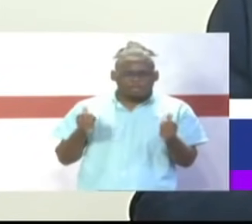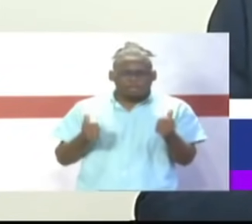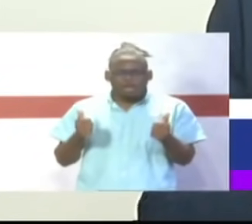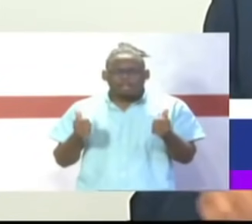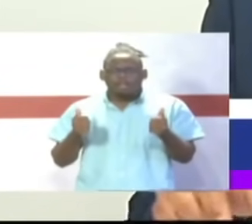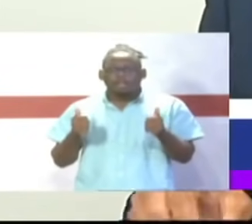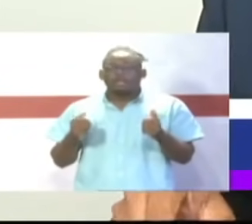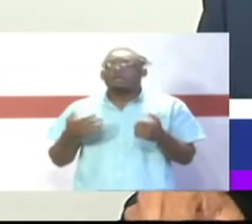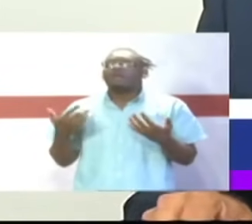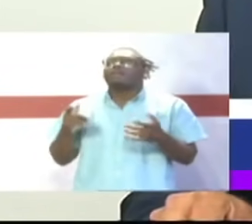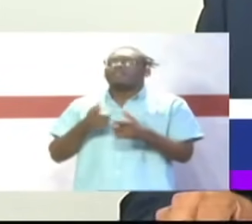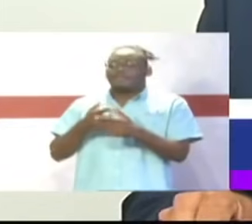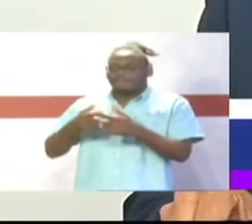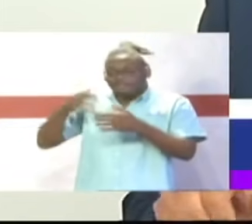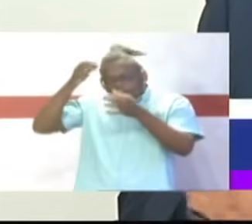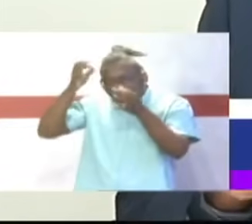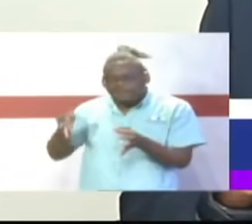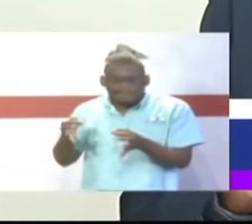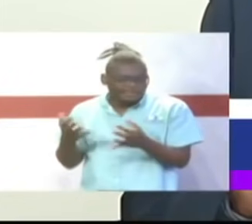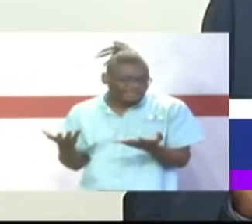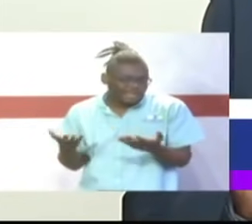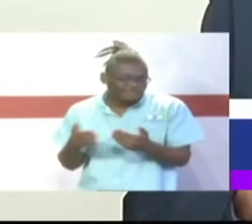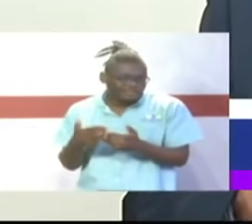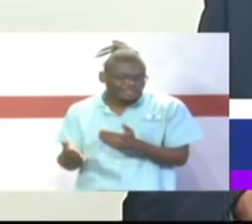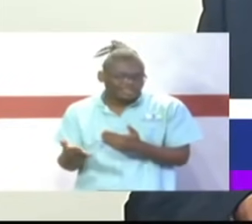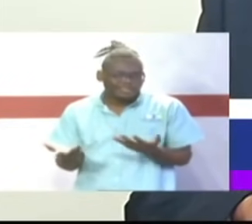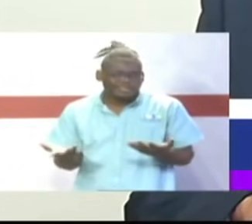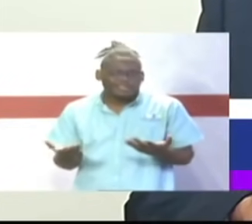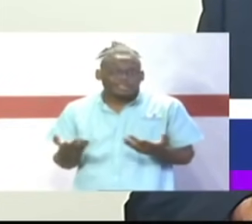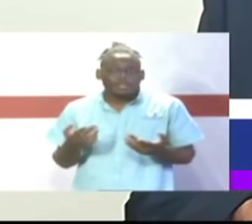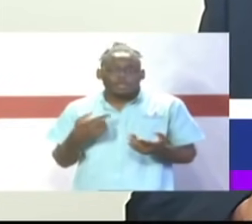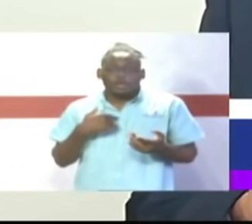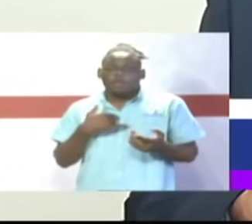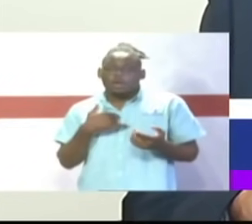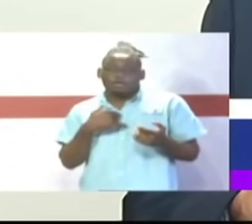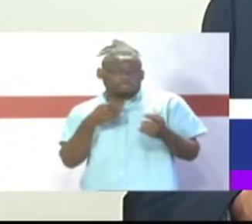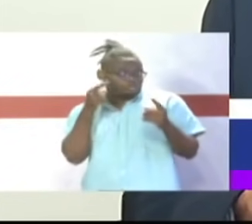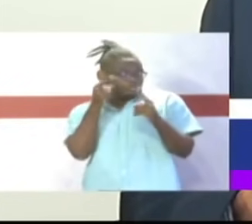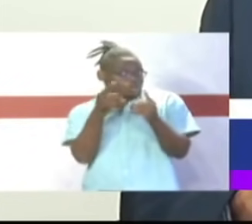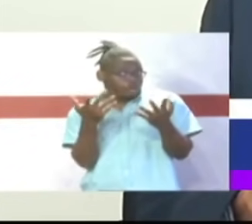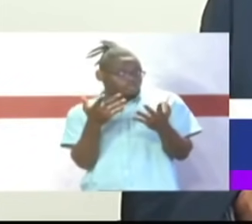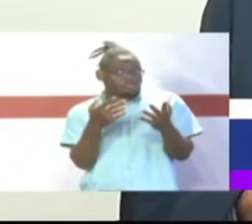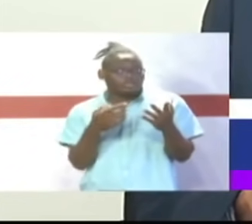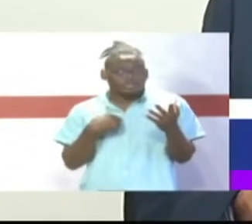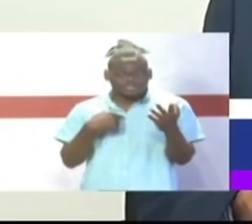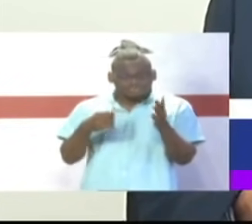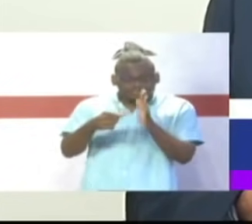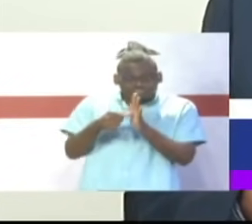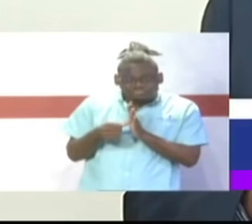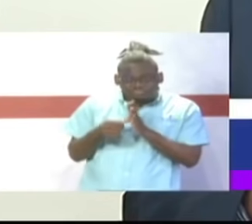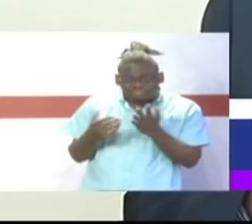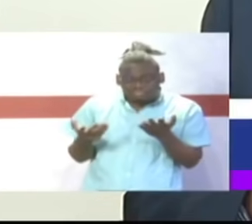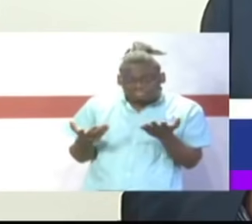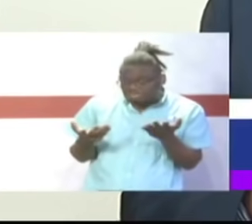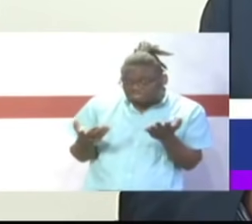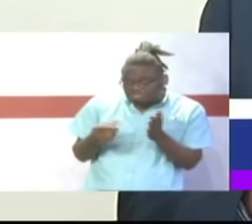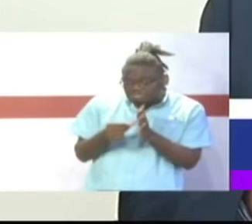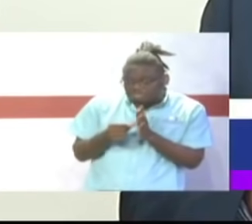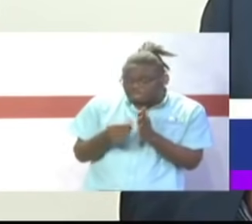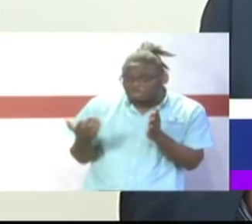for asking the question. But one point that I have been asked to reiterate is that